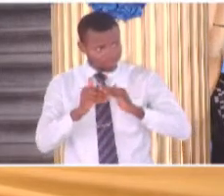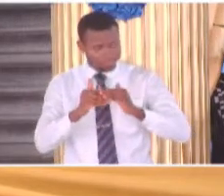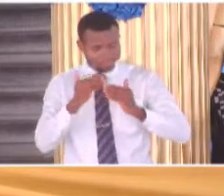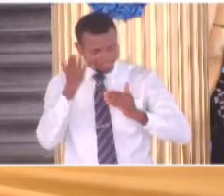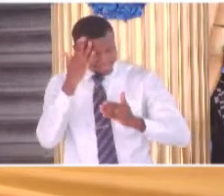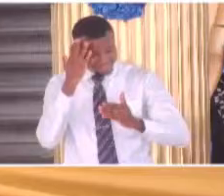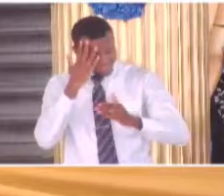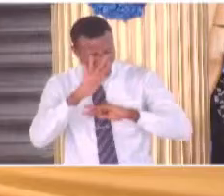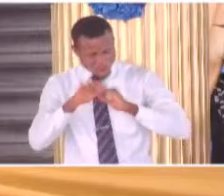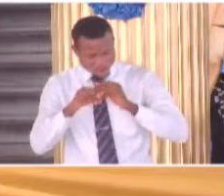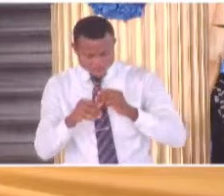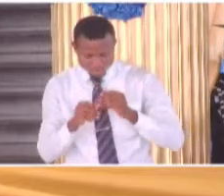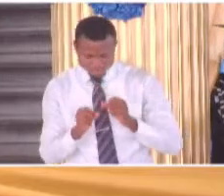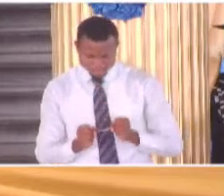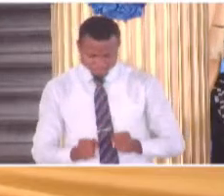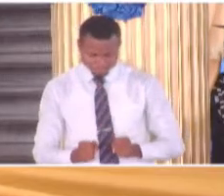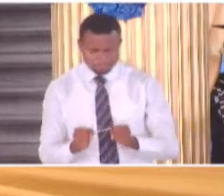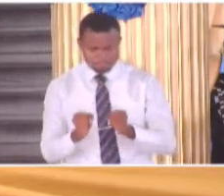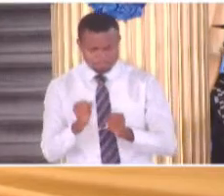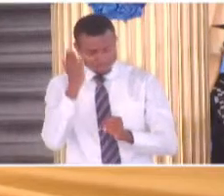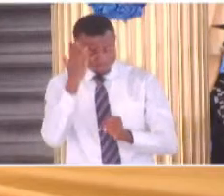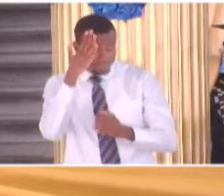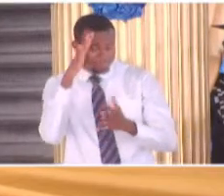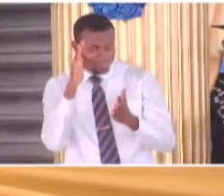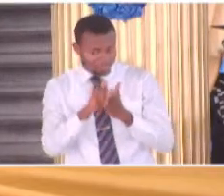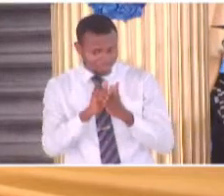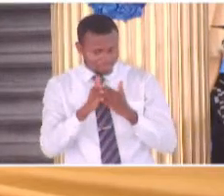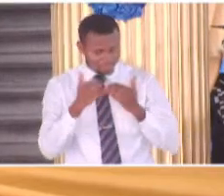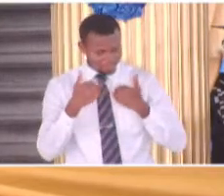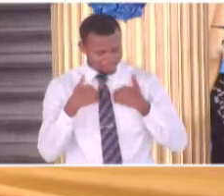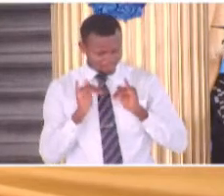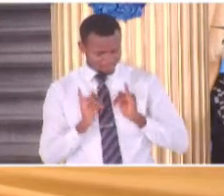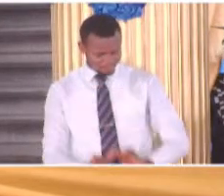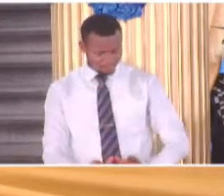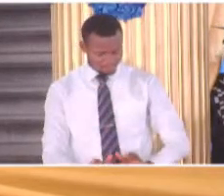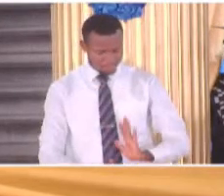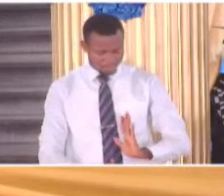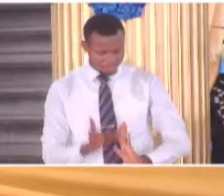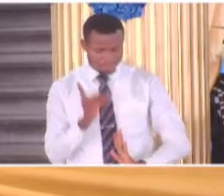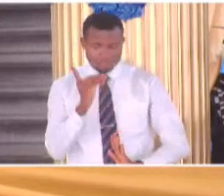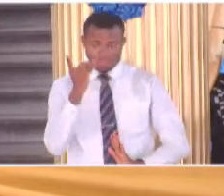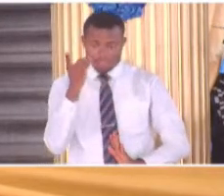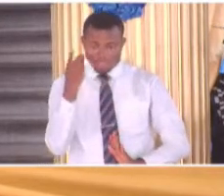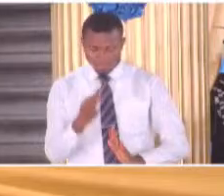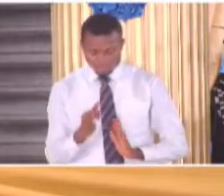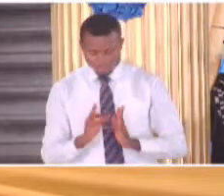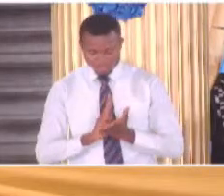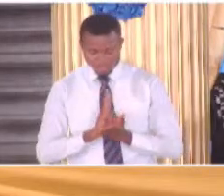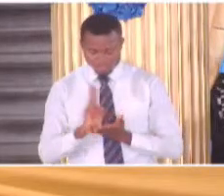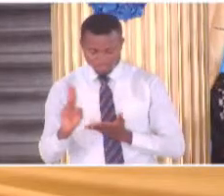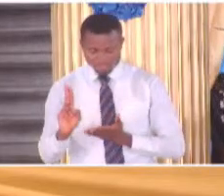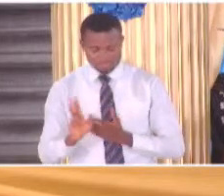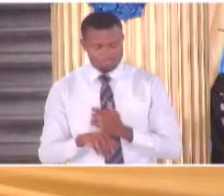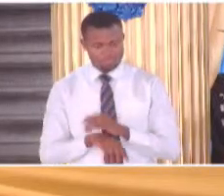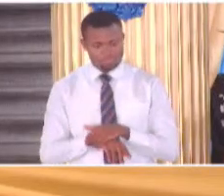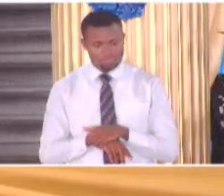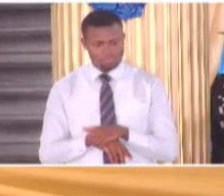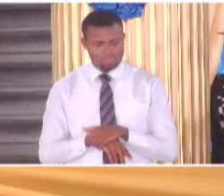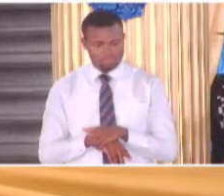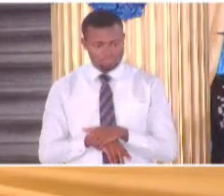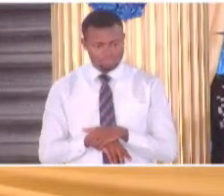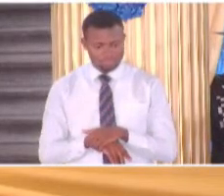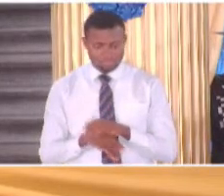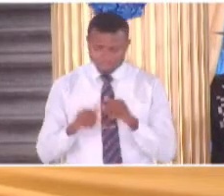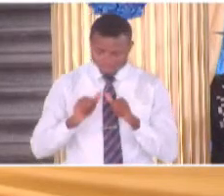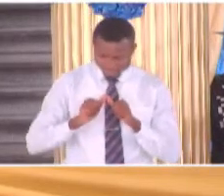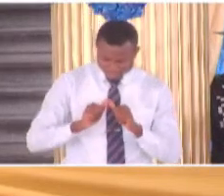our strategies to ensure the sustainable development of the university. The